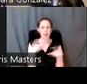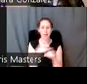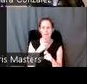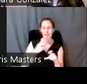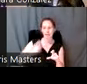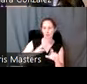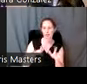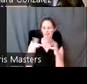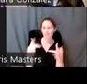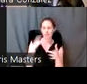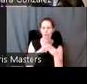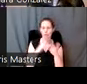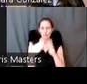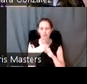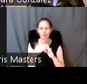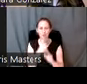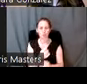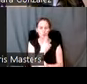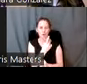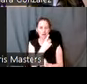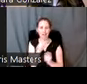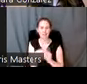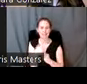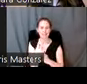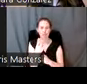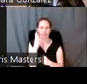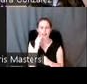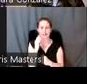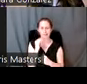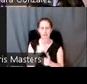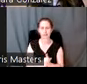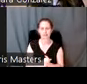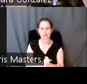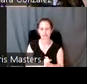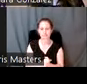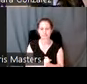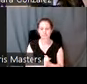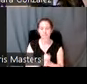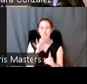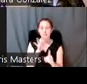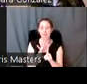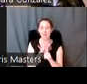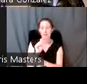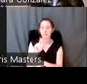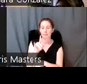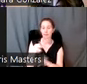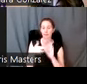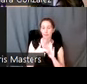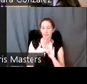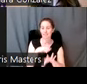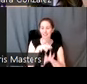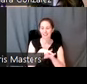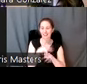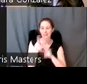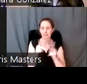a historical event or community to a singular experience. Popular media representations of native peoples